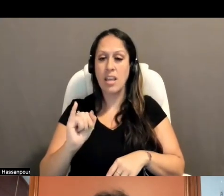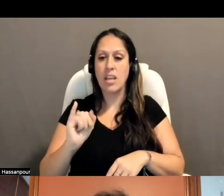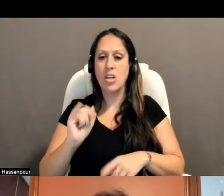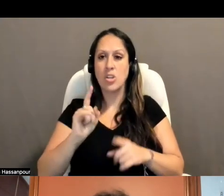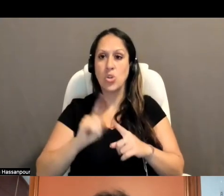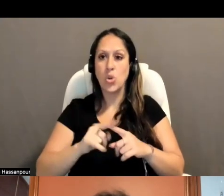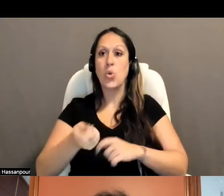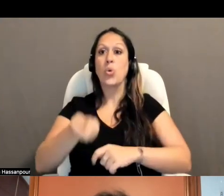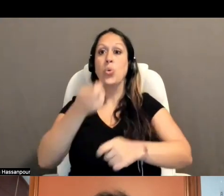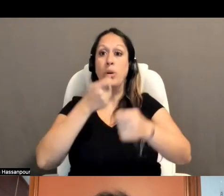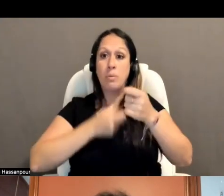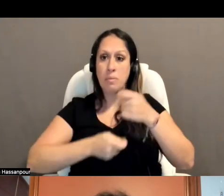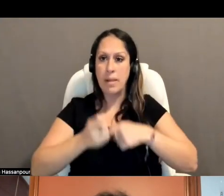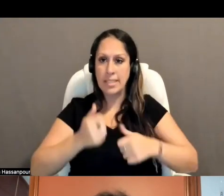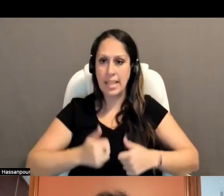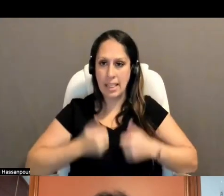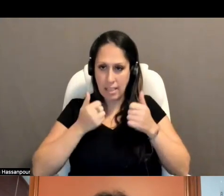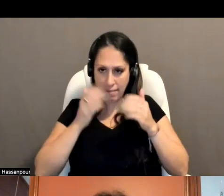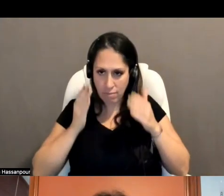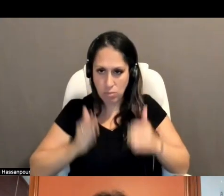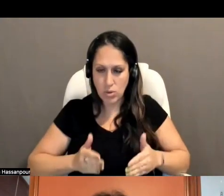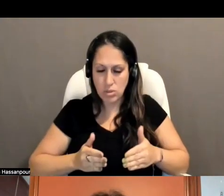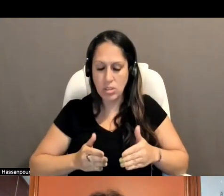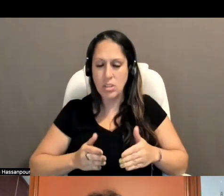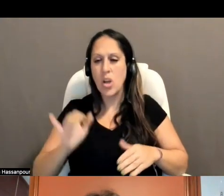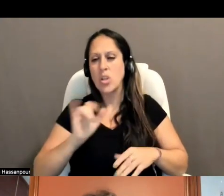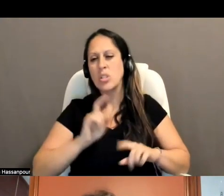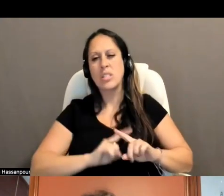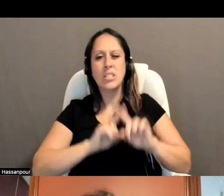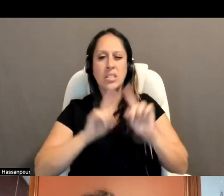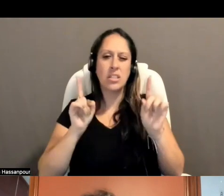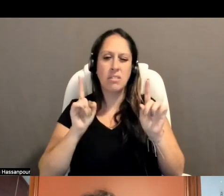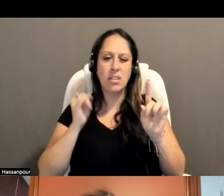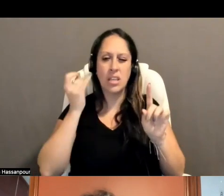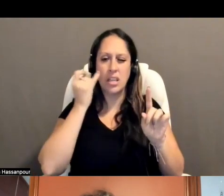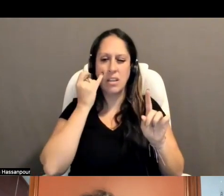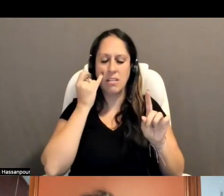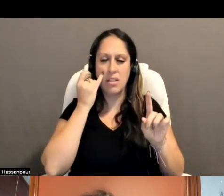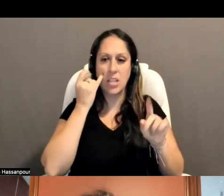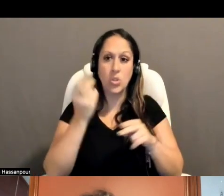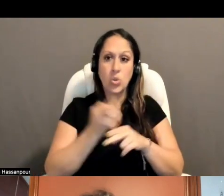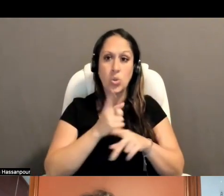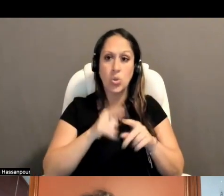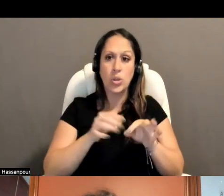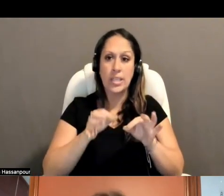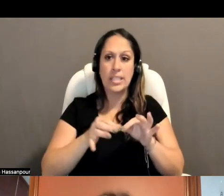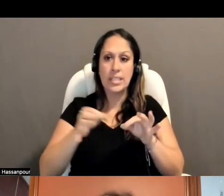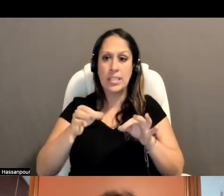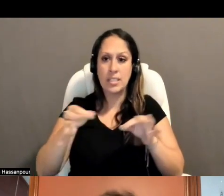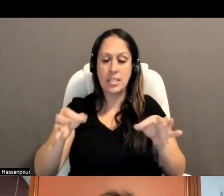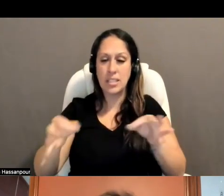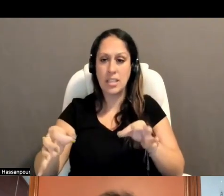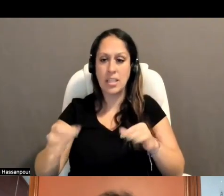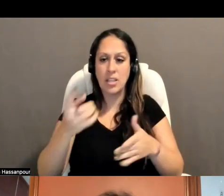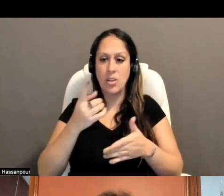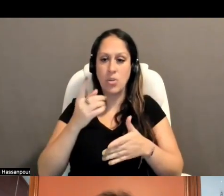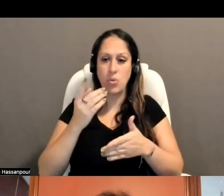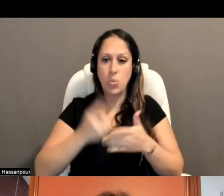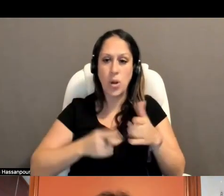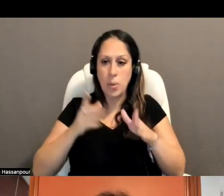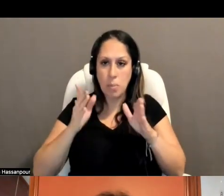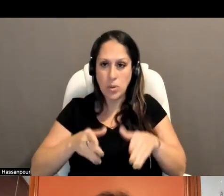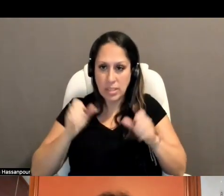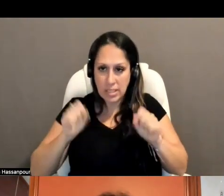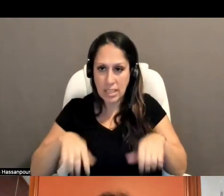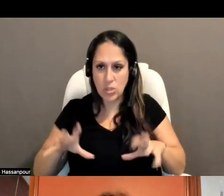to replace a living person. It's also a little different if AI is somehow used to extend what a person can do. You're